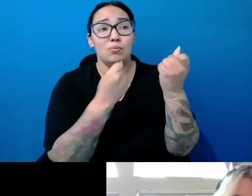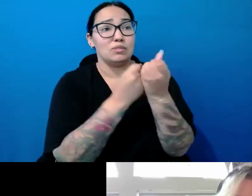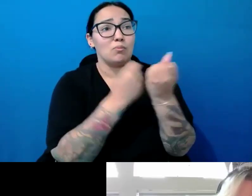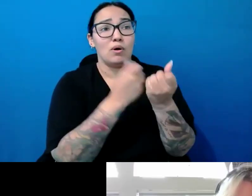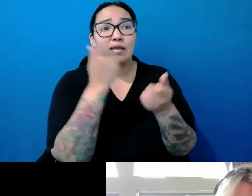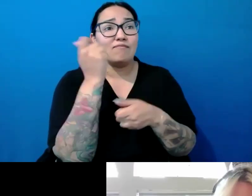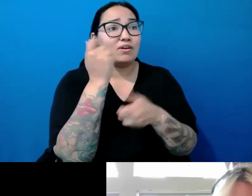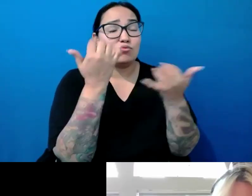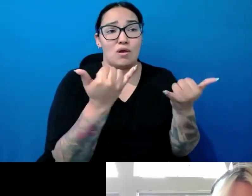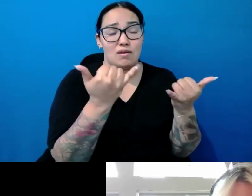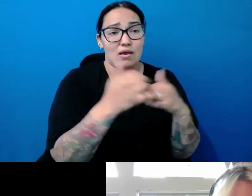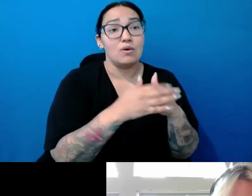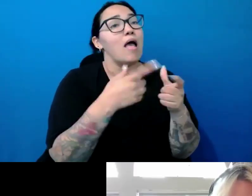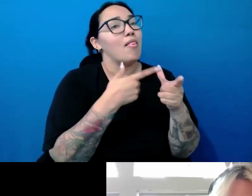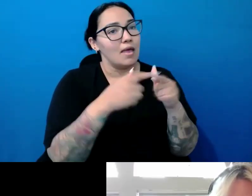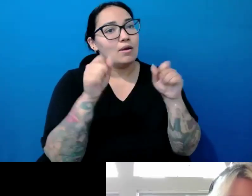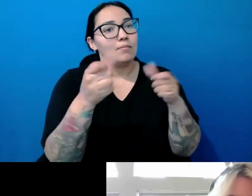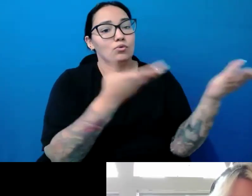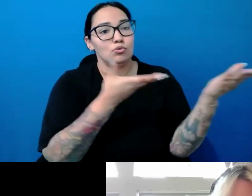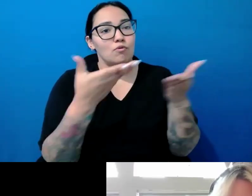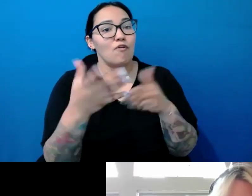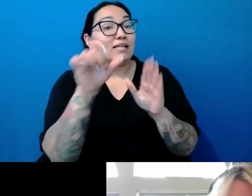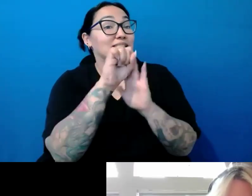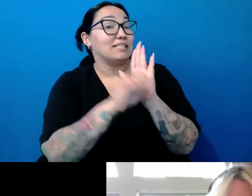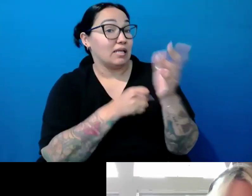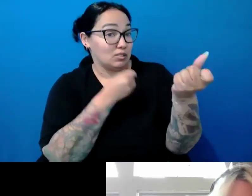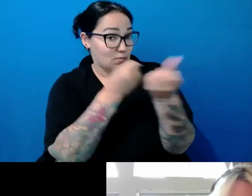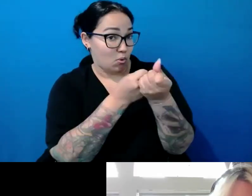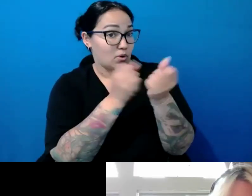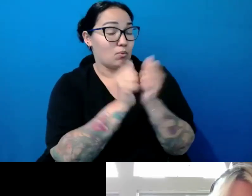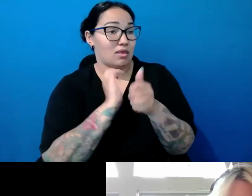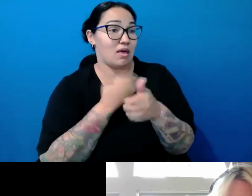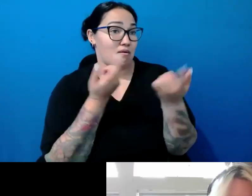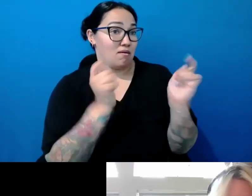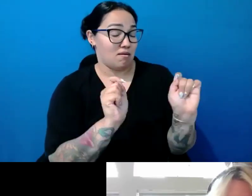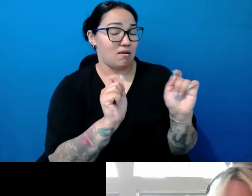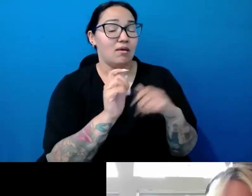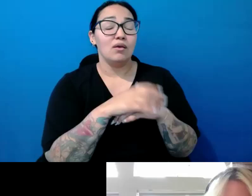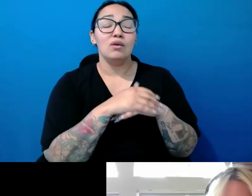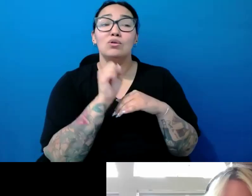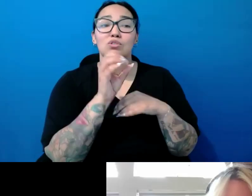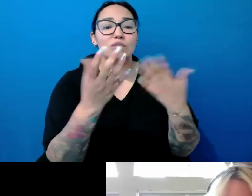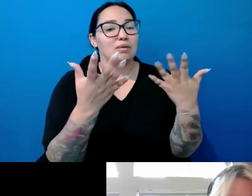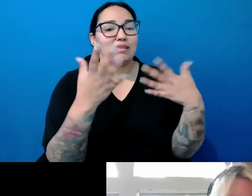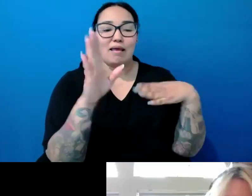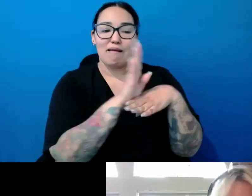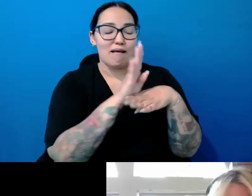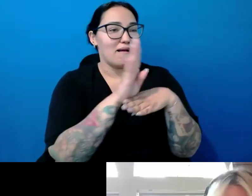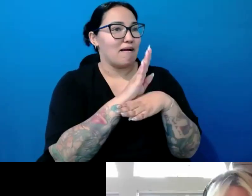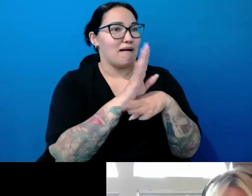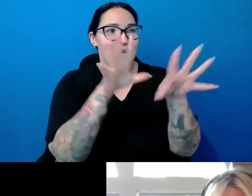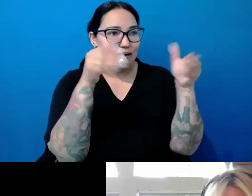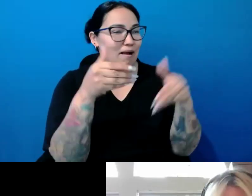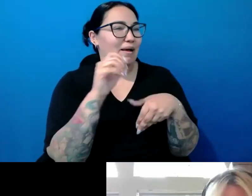funded. And then we were able to bring in state support for what we've done. So it's being an entrepreneur. which I don't think we think